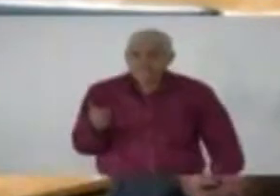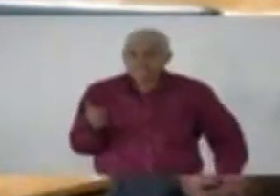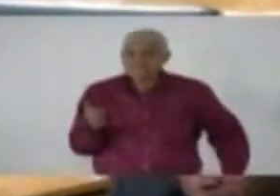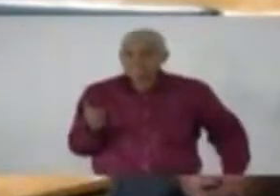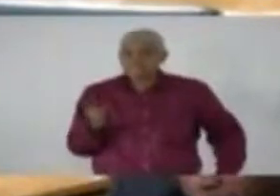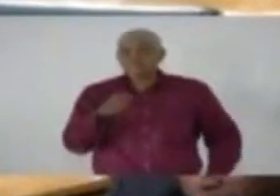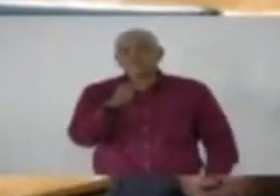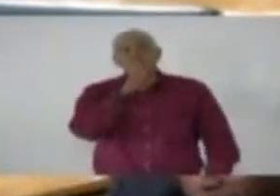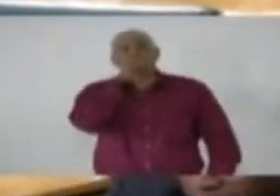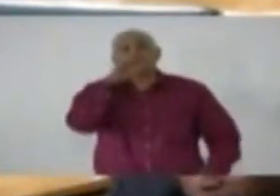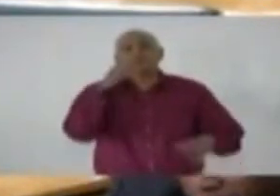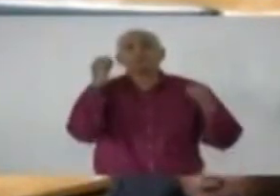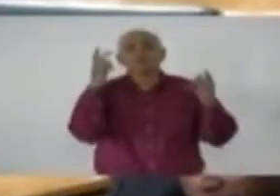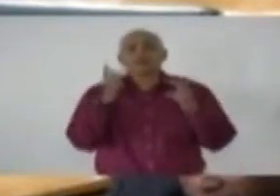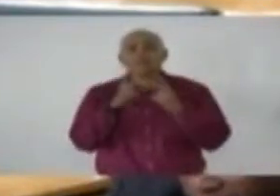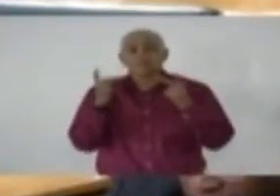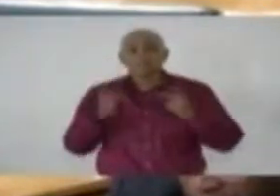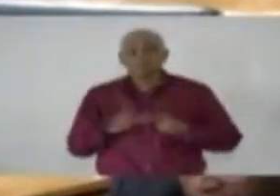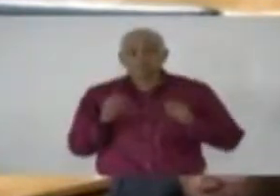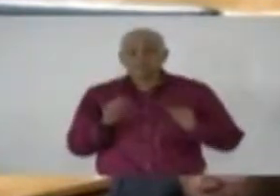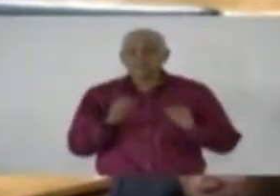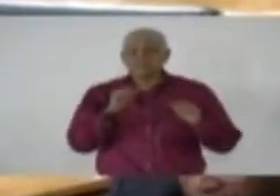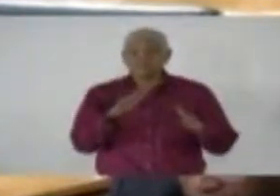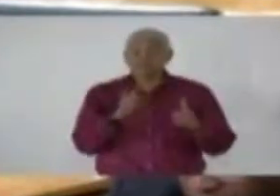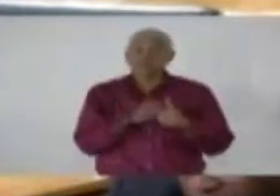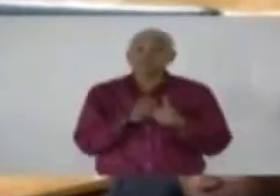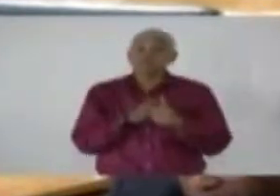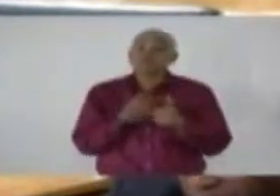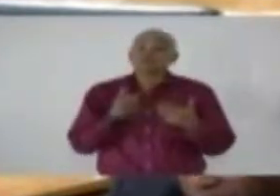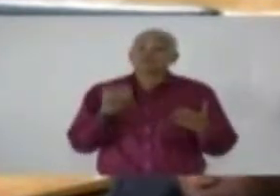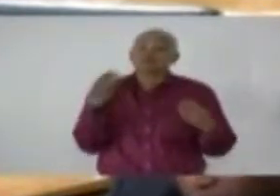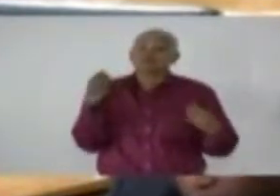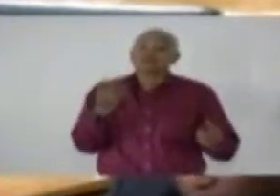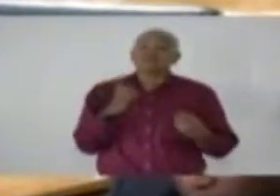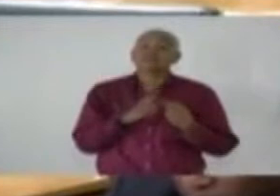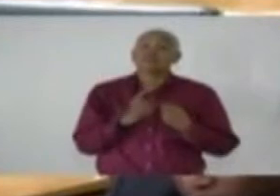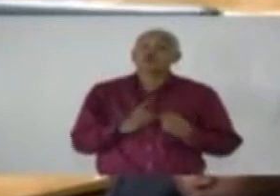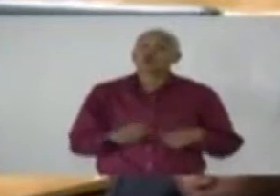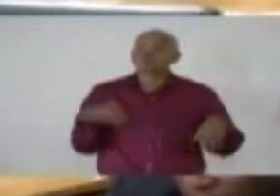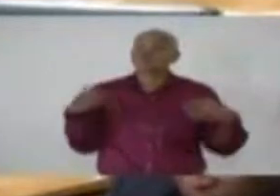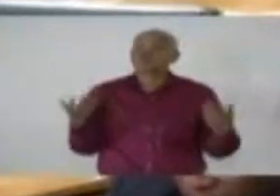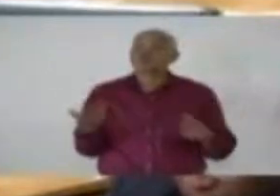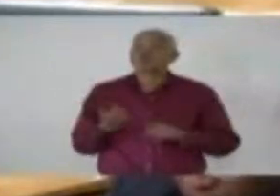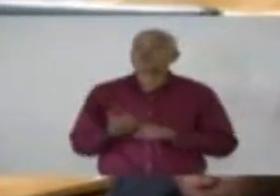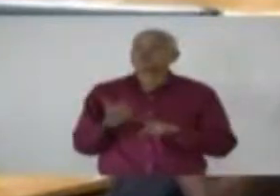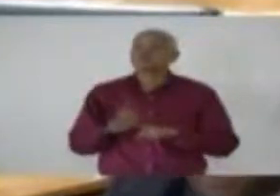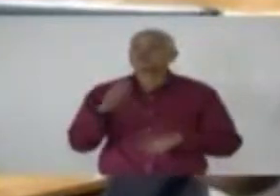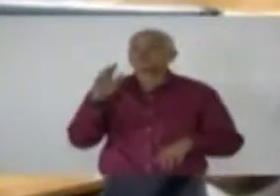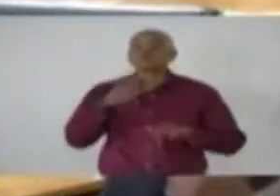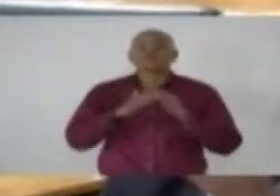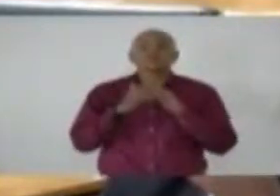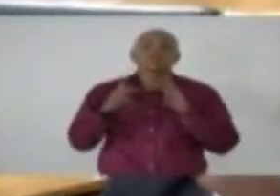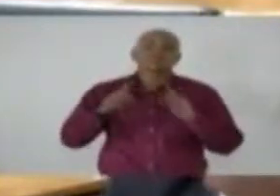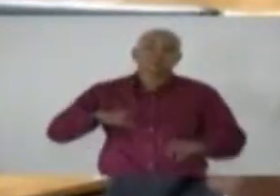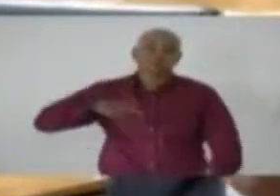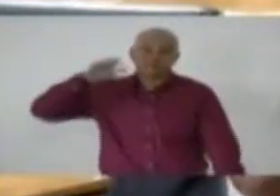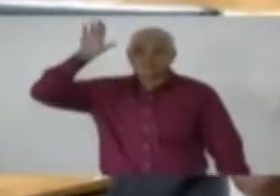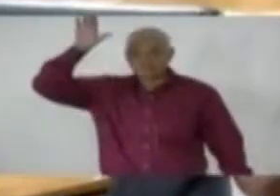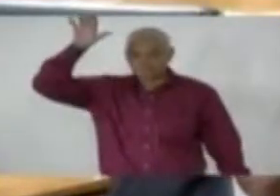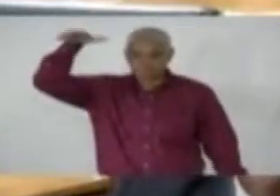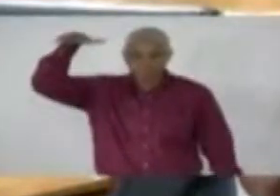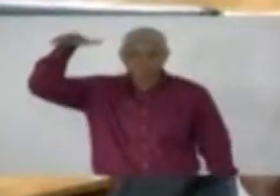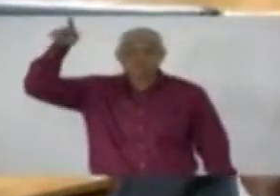There are not a lot of places. The first one I want to give credit to is to the diaspora, and for the